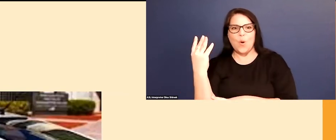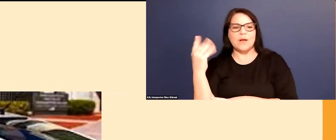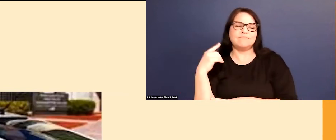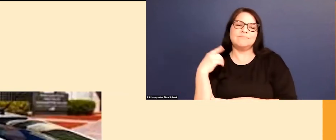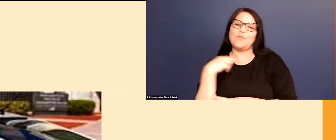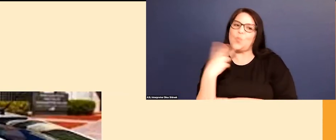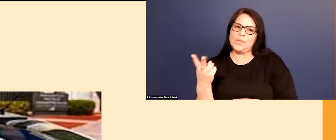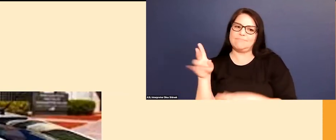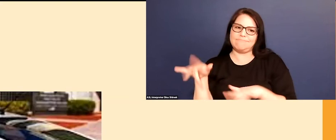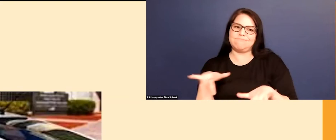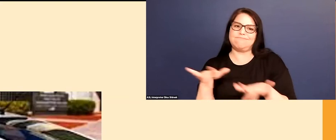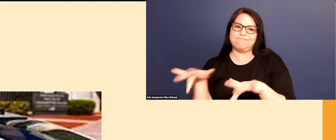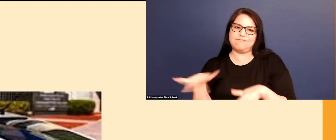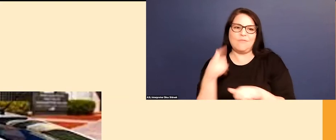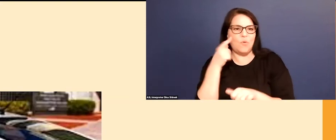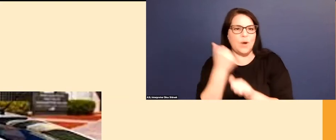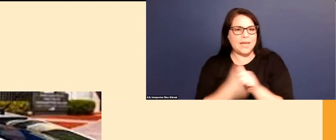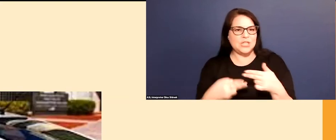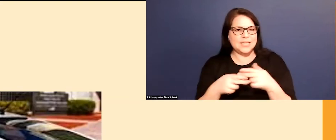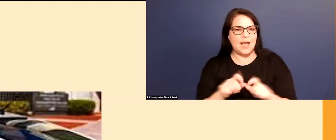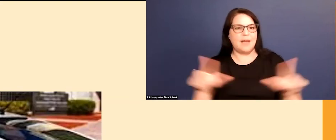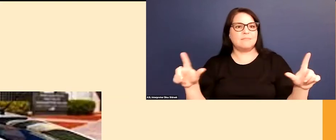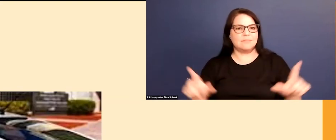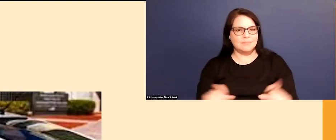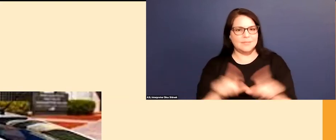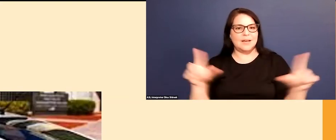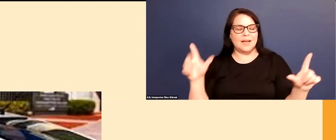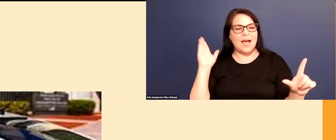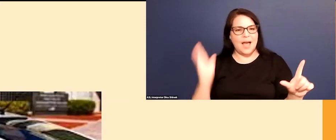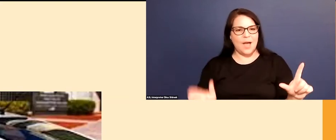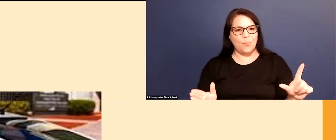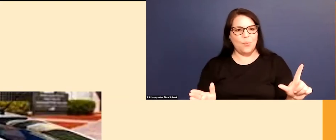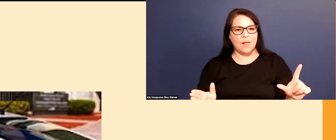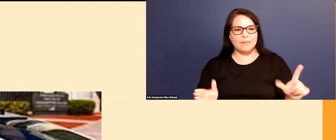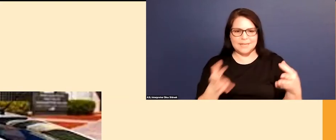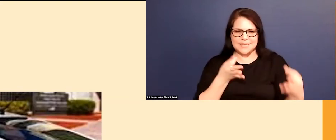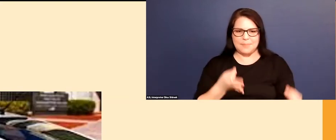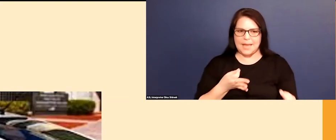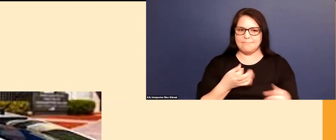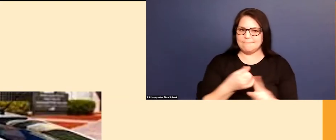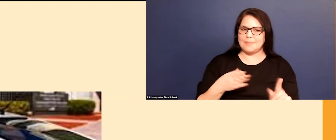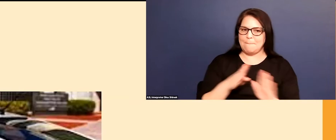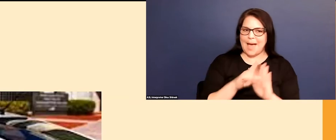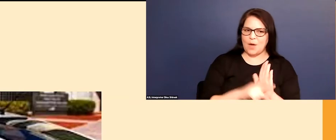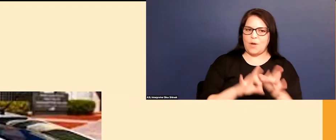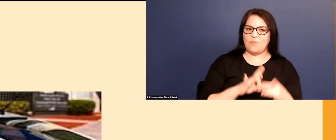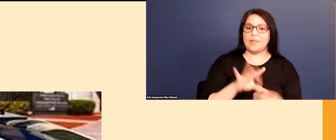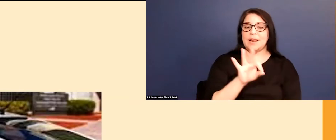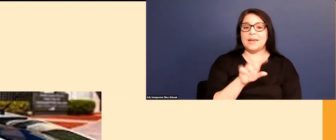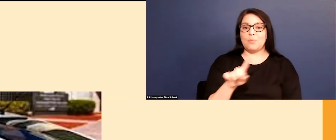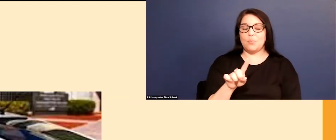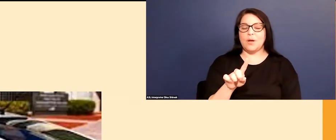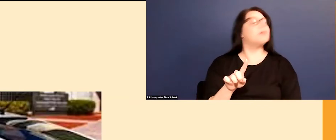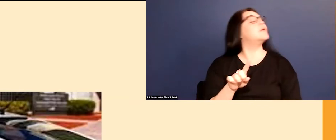said, on each slide. So I'm going to give you a little bit of background on 911, and then we're going